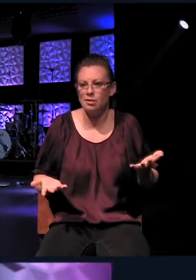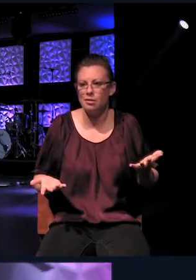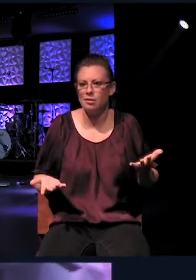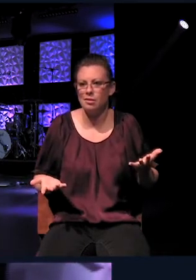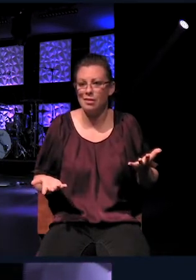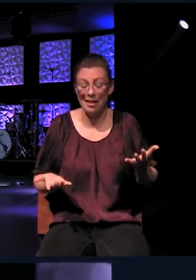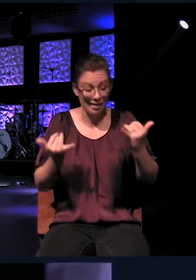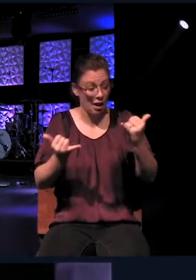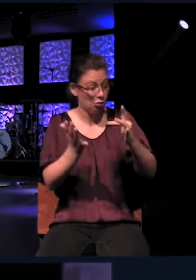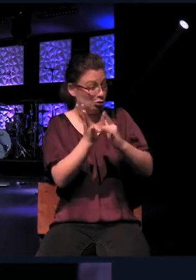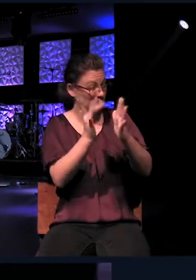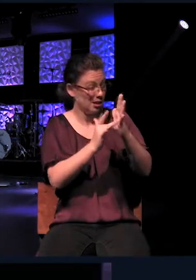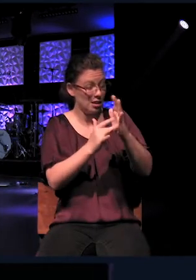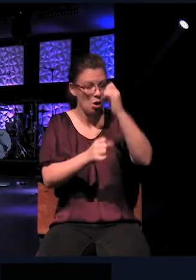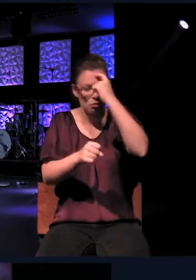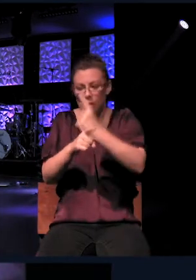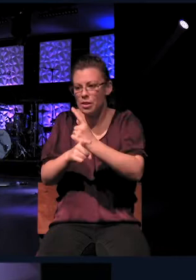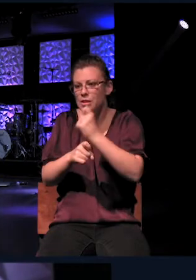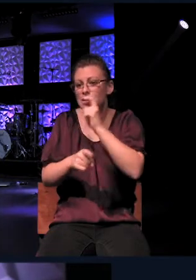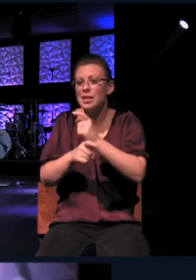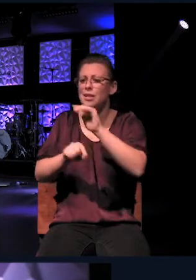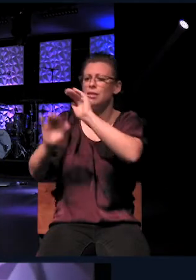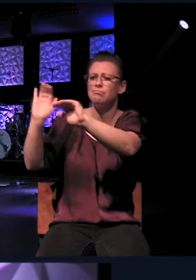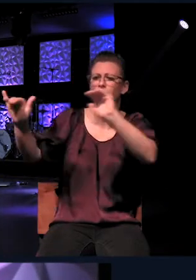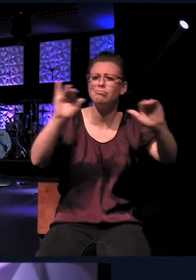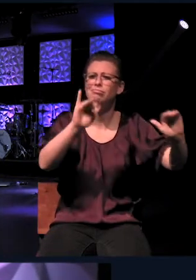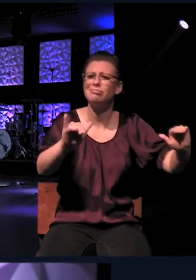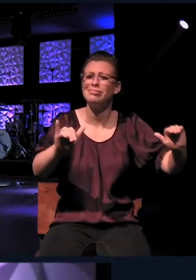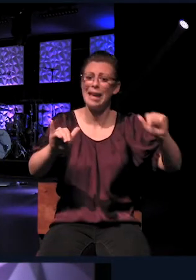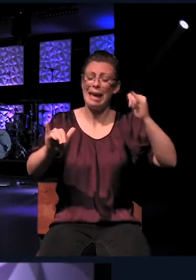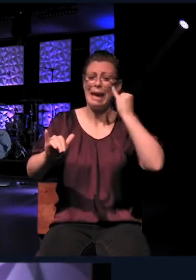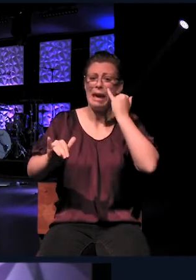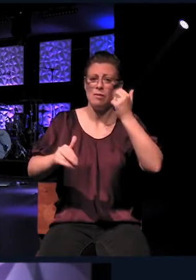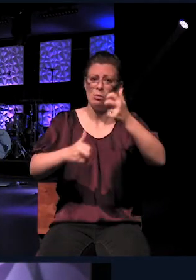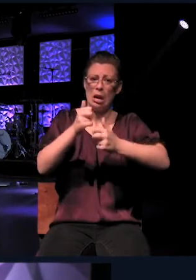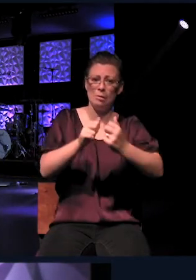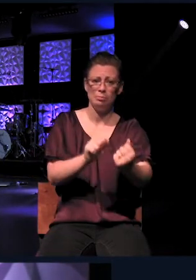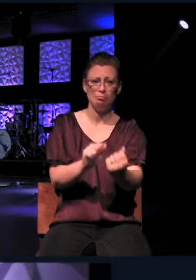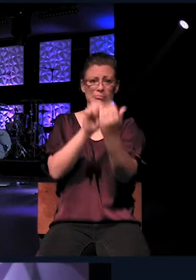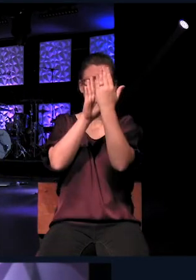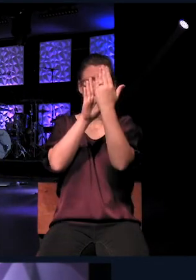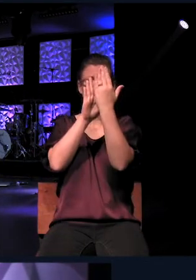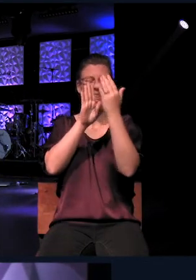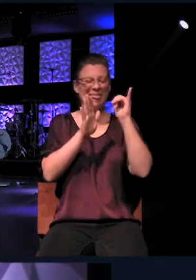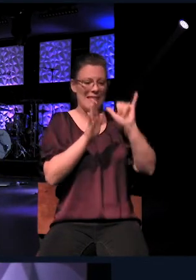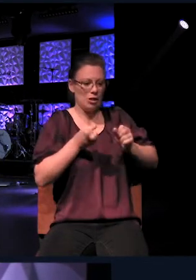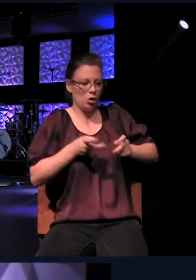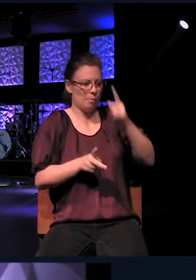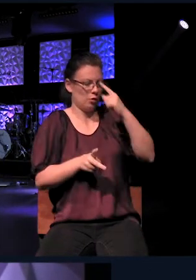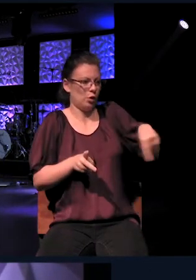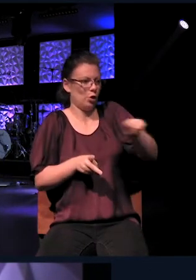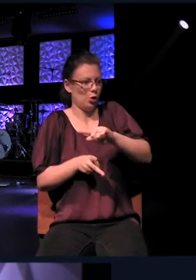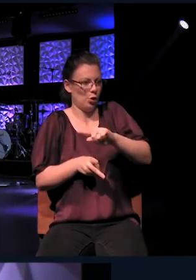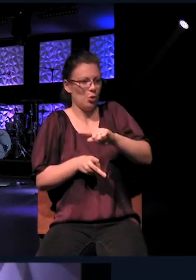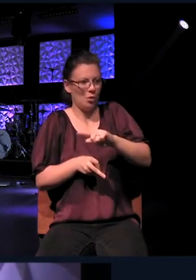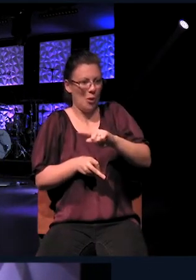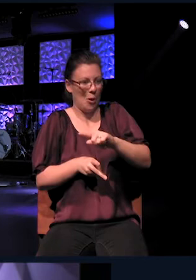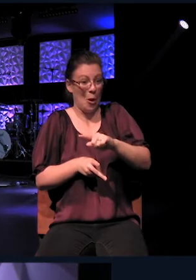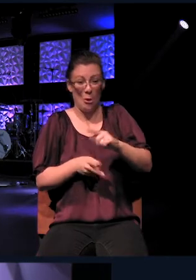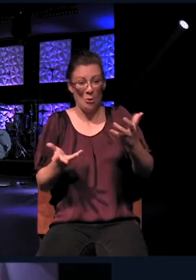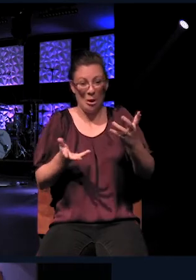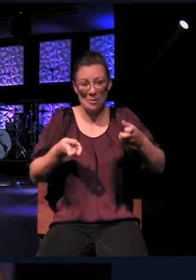any kind come your way, consider it an opportunity for great joy. I'm sure that's all of your favorite verses and you've memorized it, right?